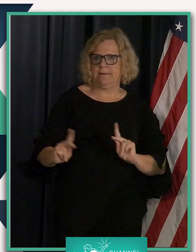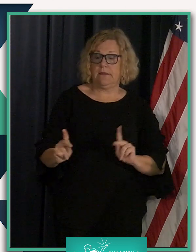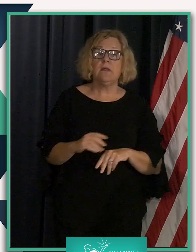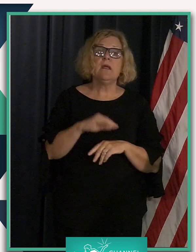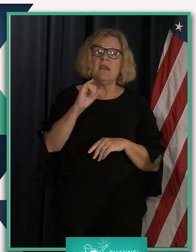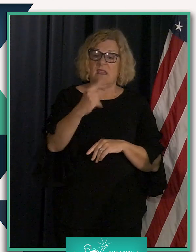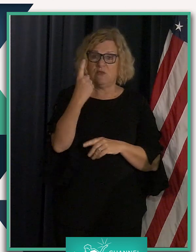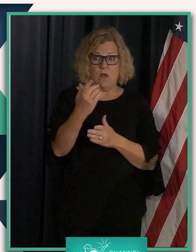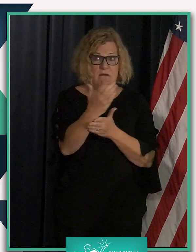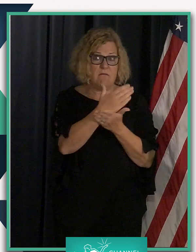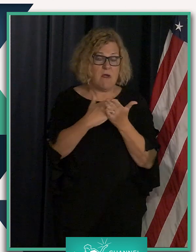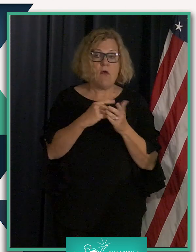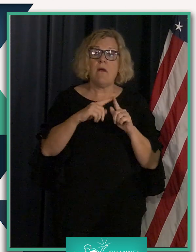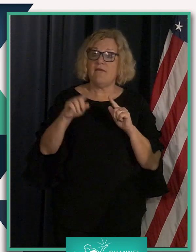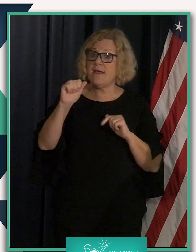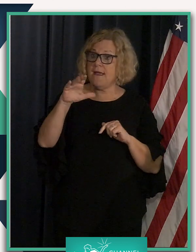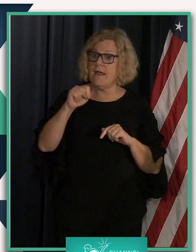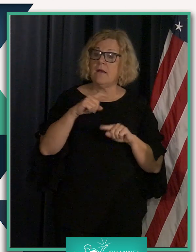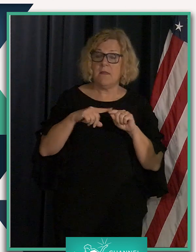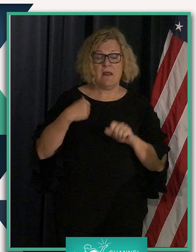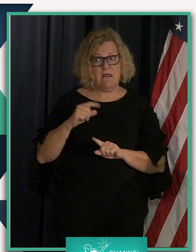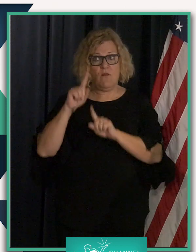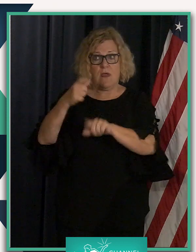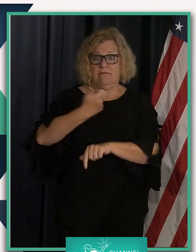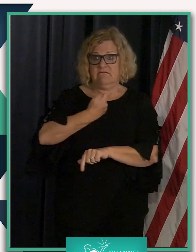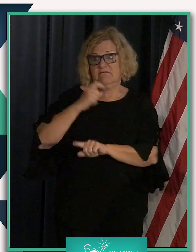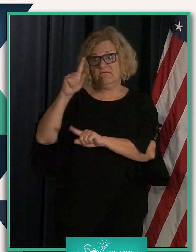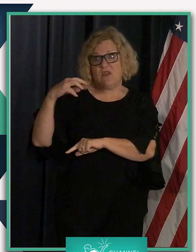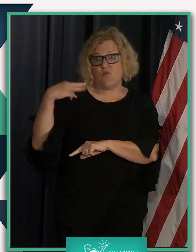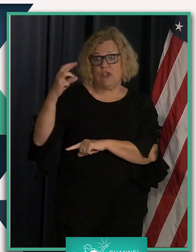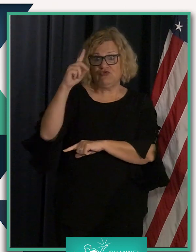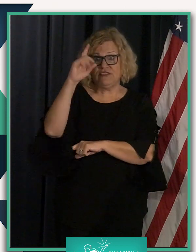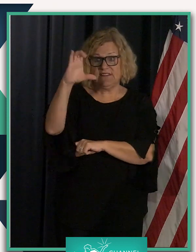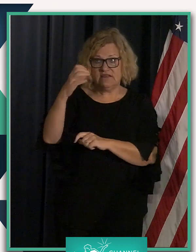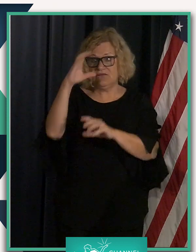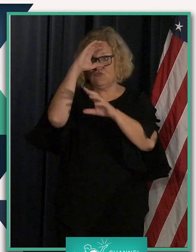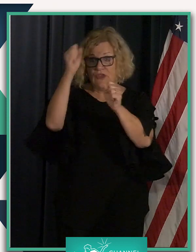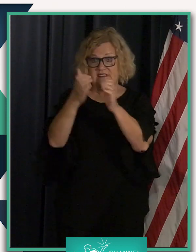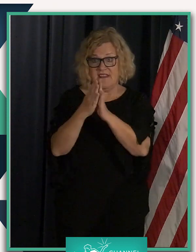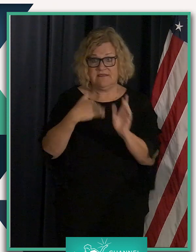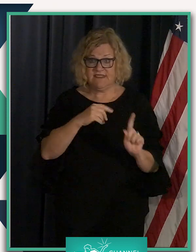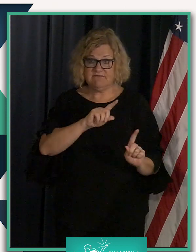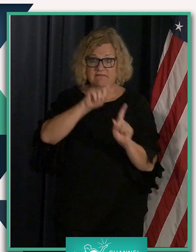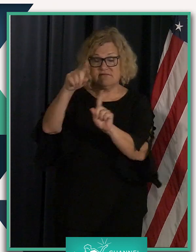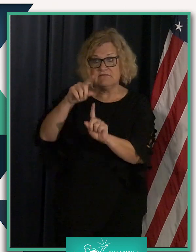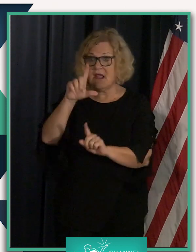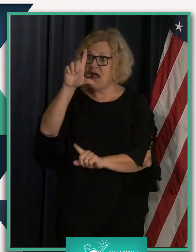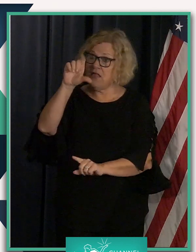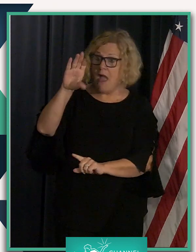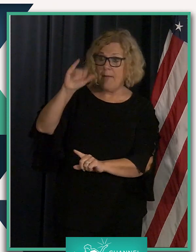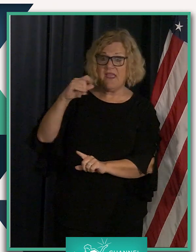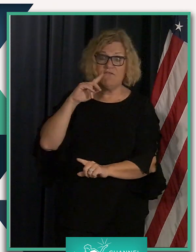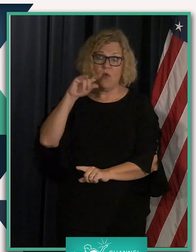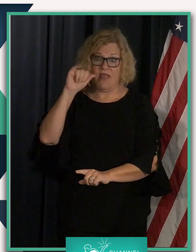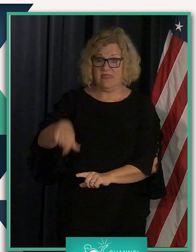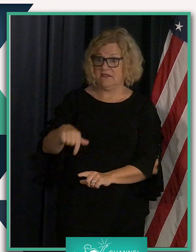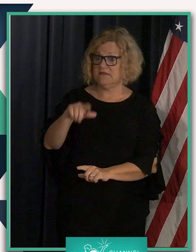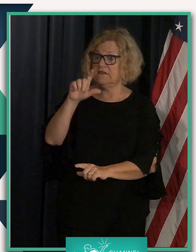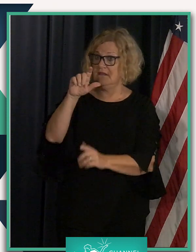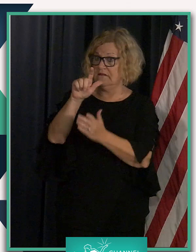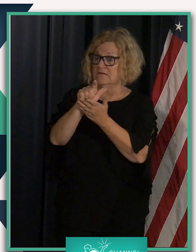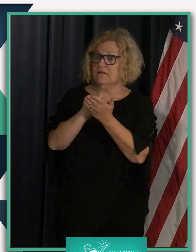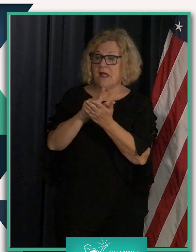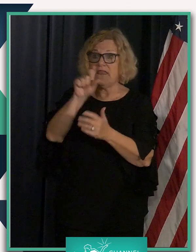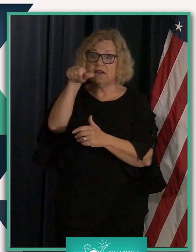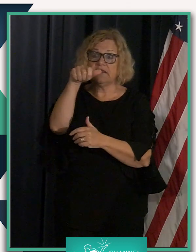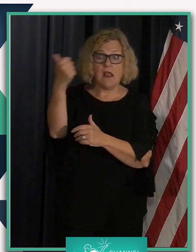That was one part of the act, but I think you should probably know I went to Washington, D.C. at the president's request. I lobbied for this act, and there's